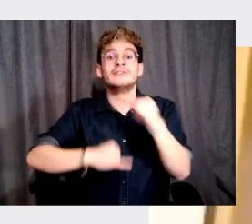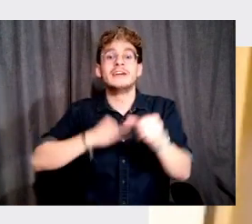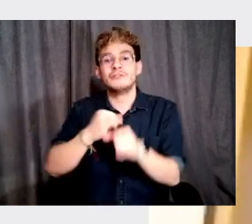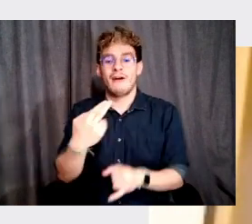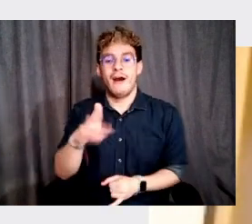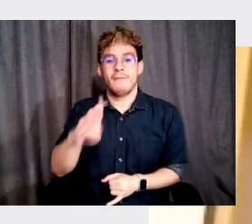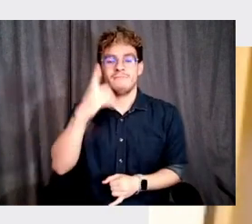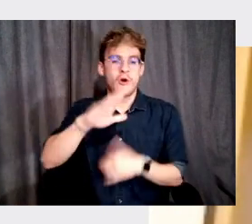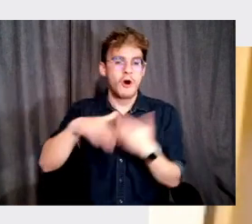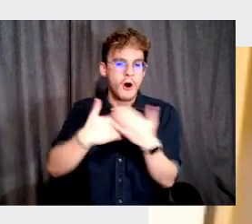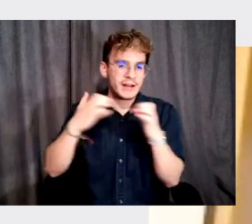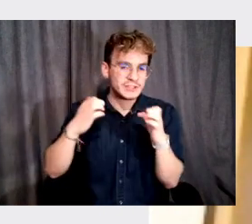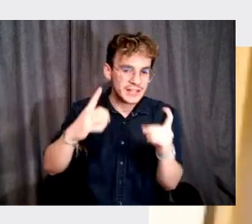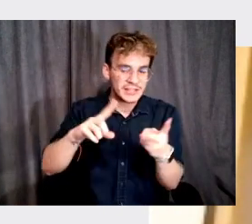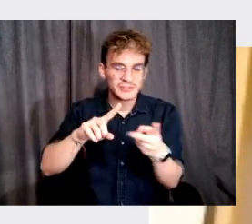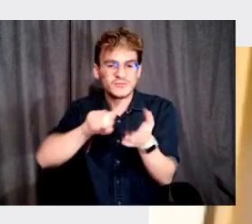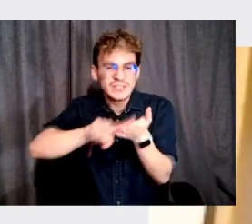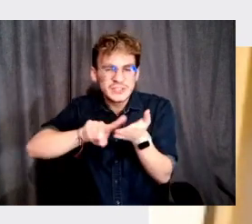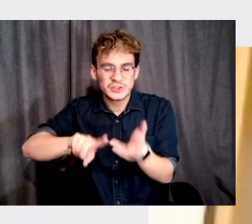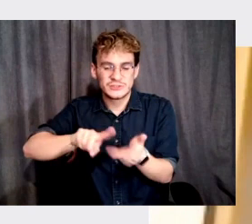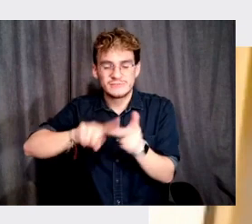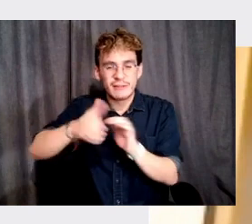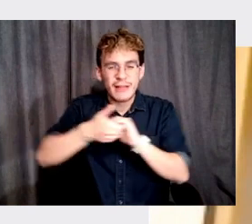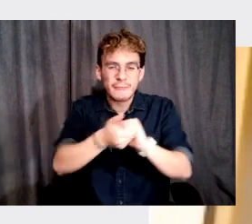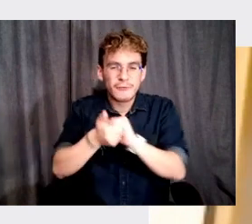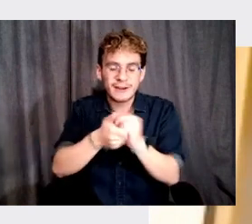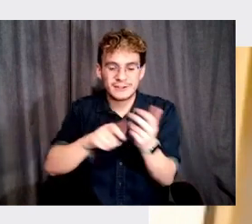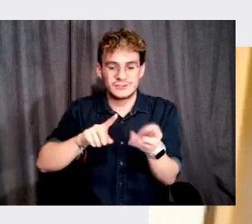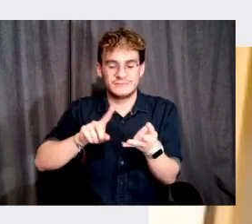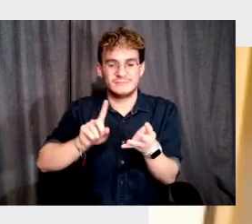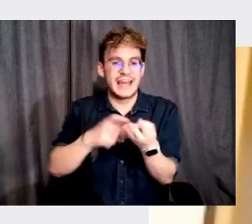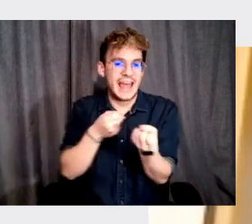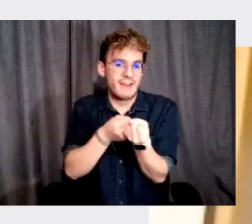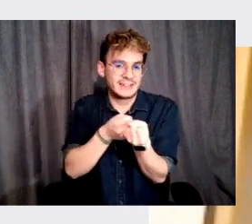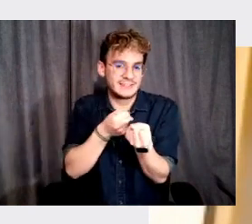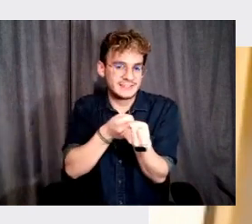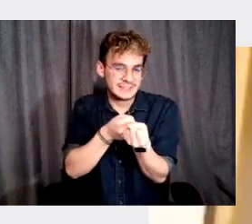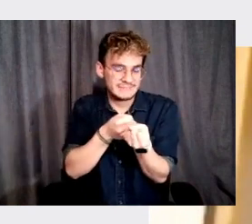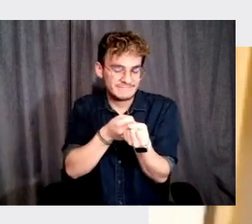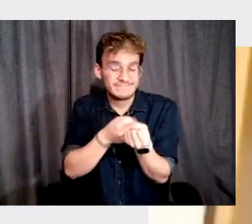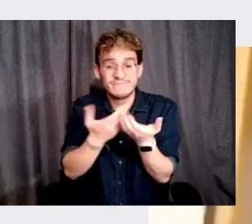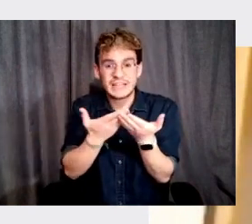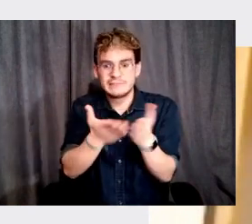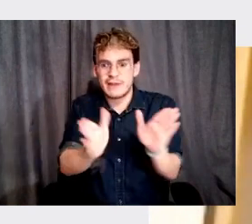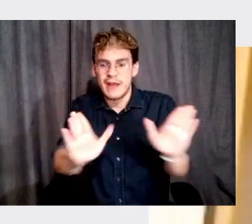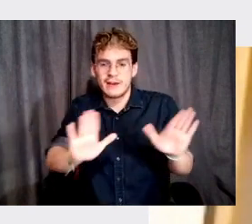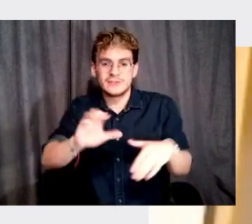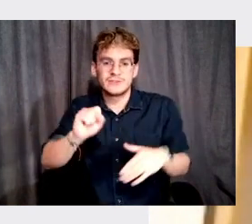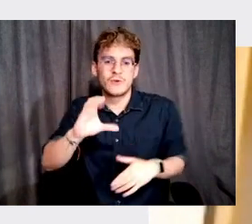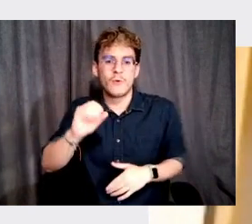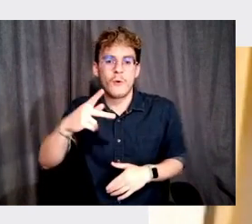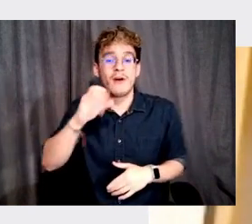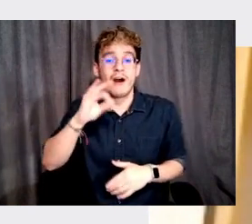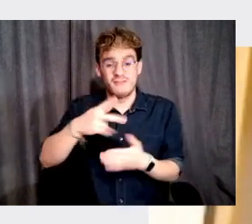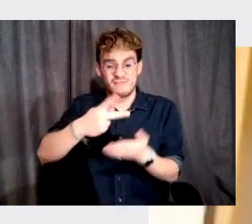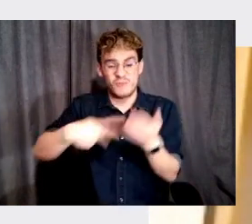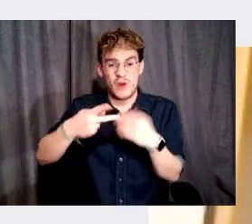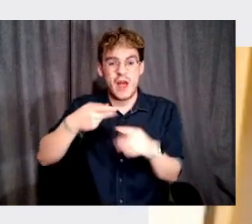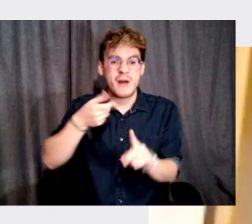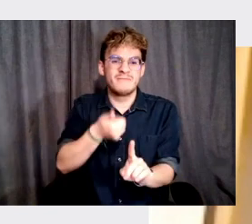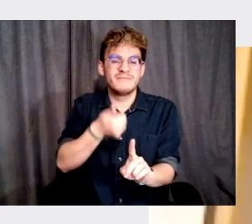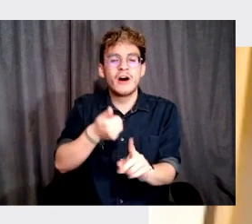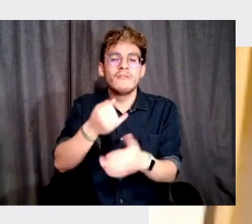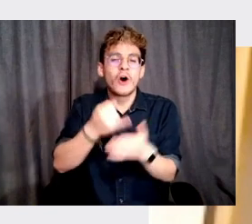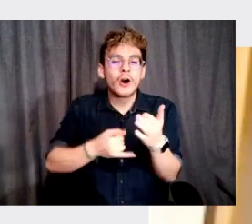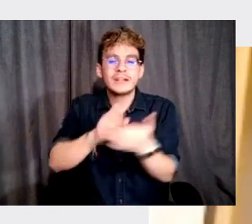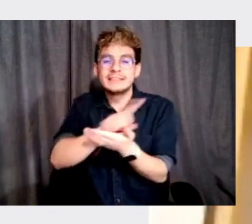for education, research, collaboration, and advocacy, which expands the scope of the programs in the College of Art and